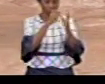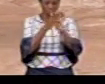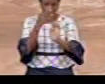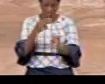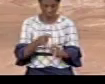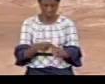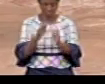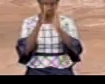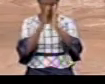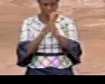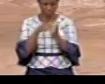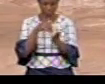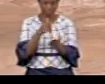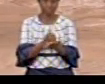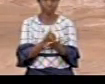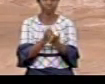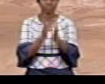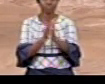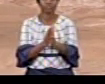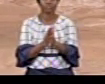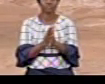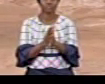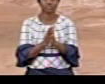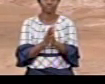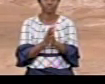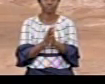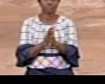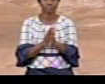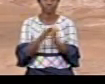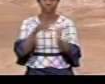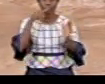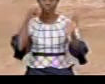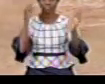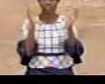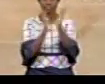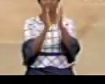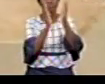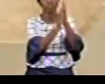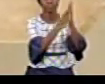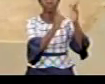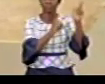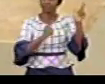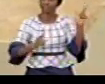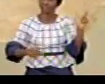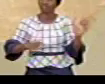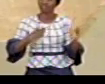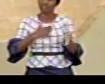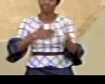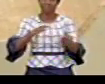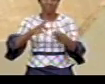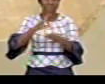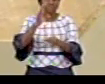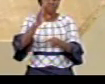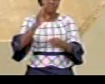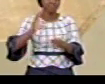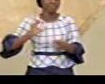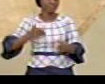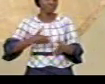we've prayed. Amen. Praise the Lord, my spirit, soul, and